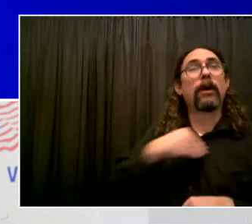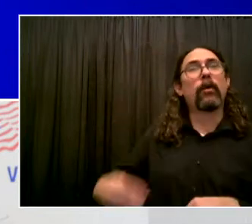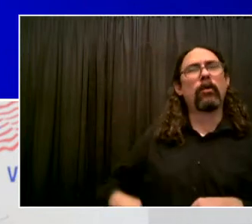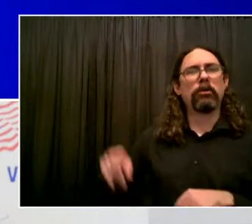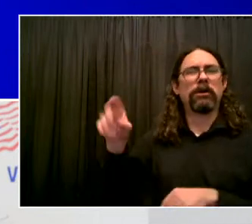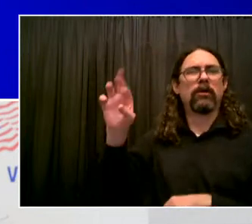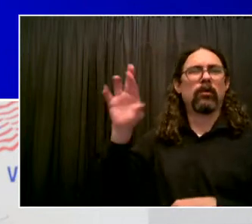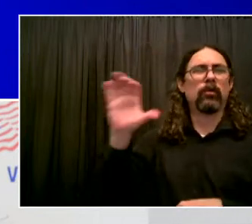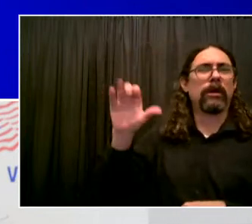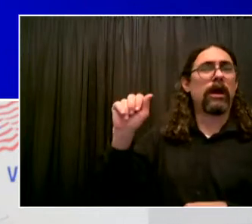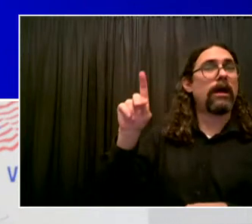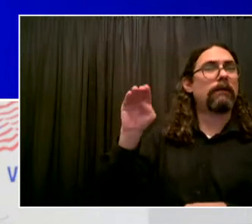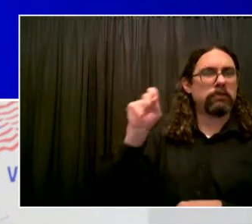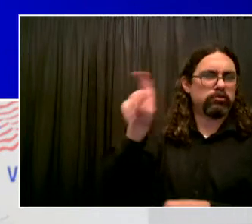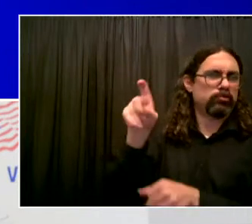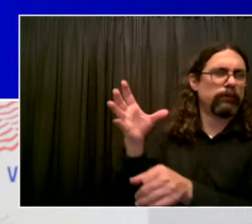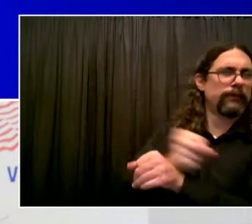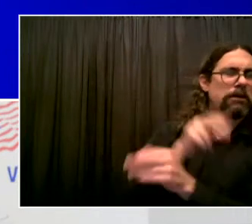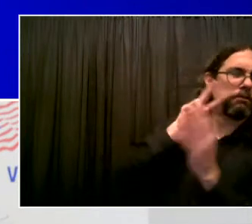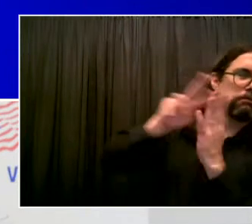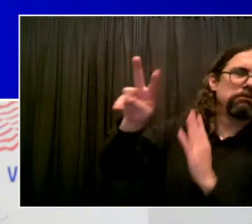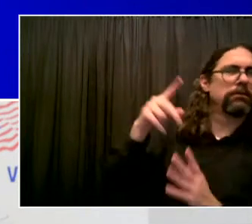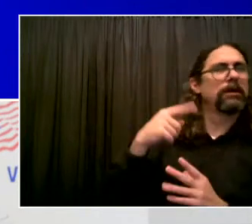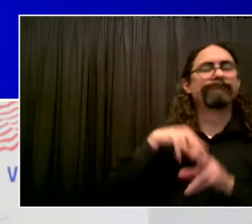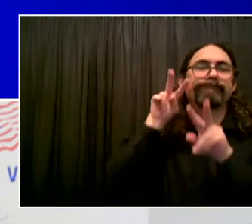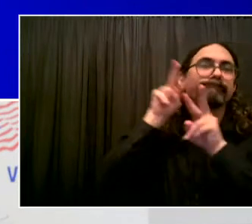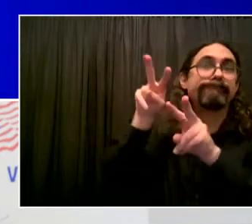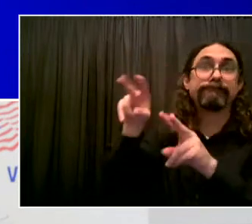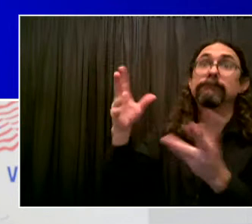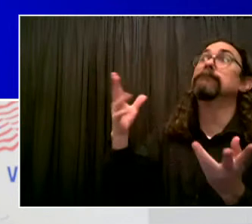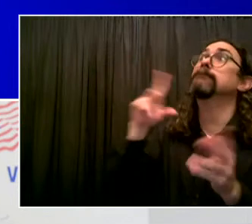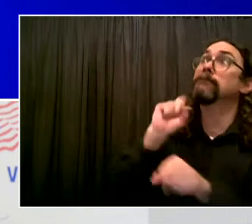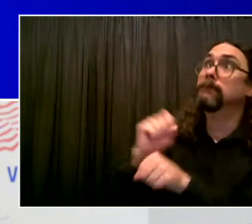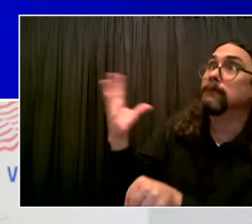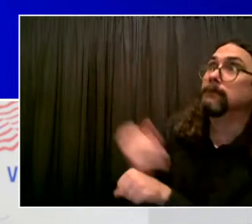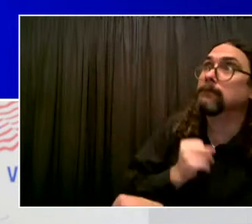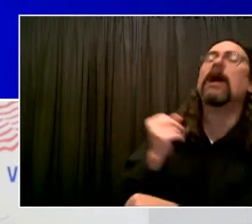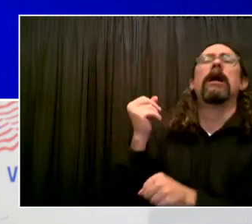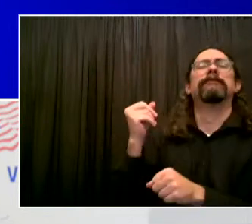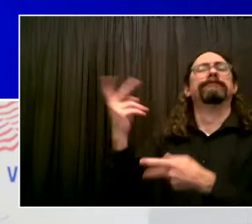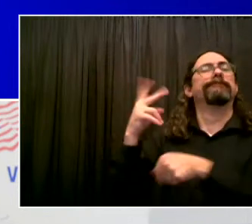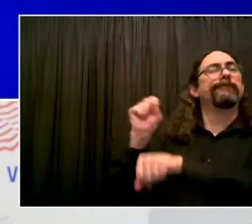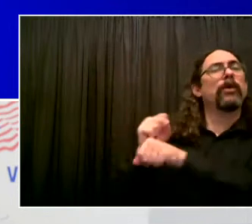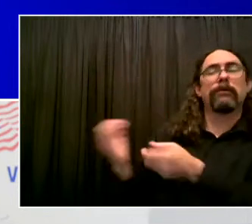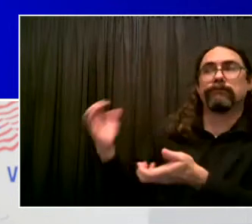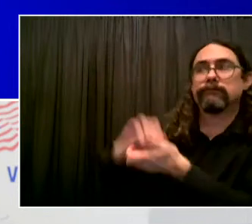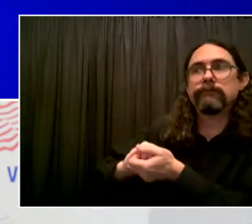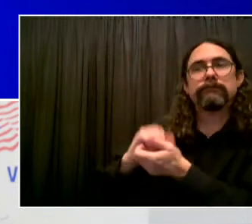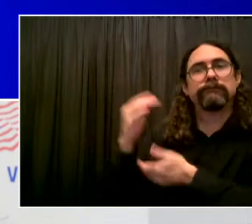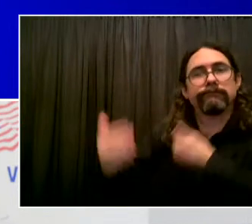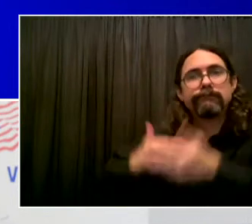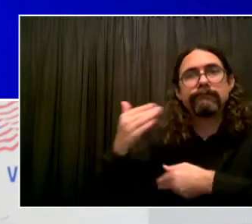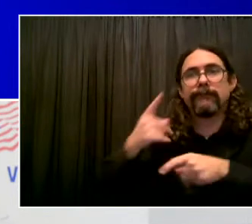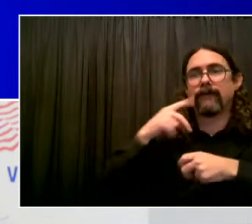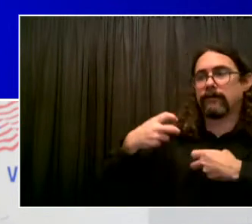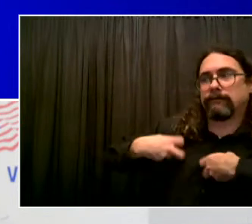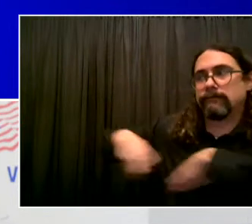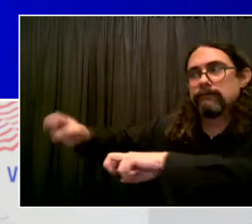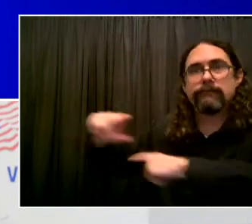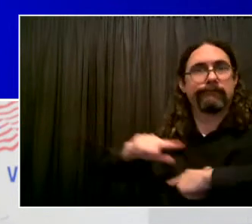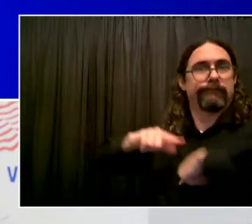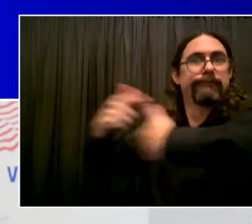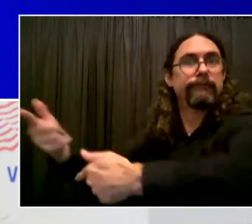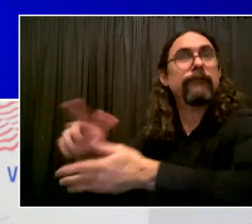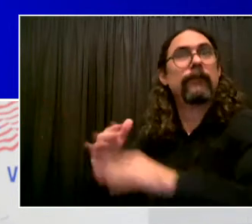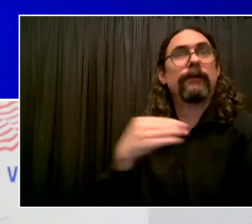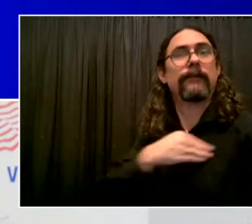measures that speak to some of the most important things that we face. The fight against the climate crisis, a powerful